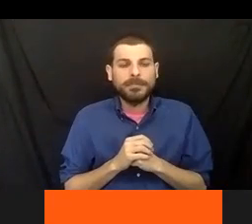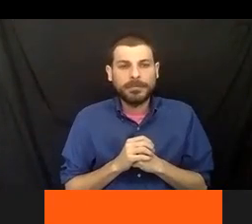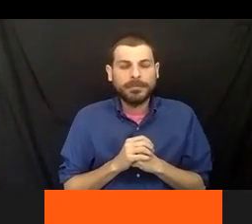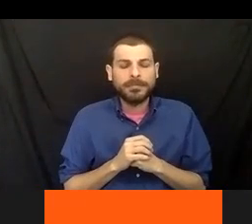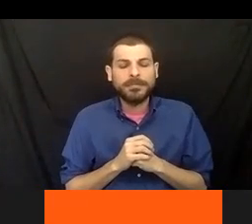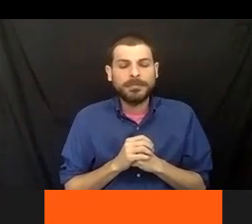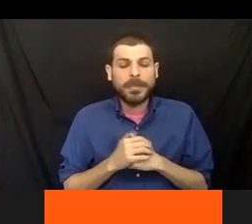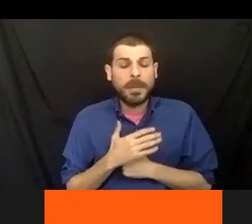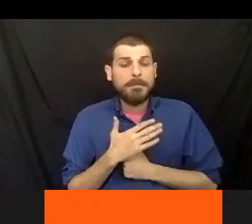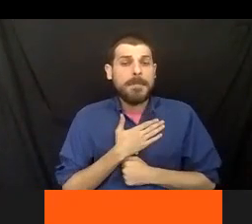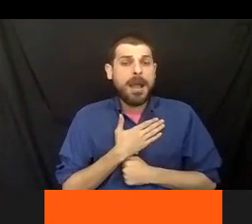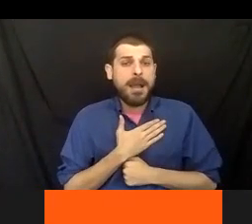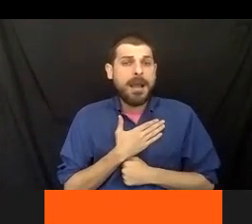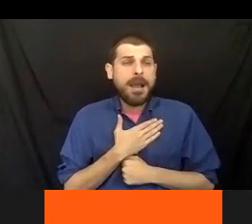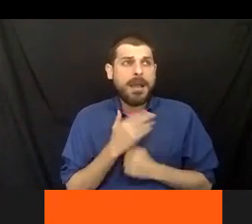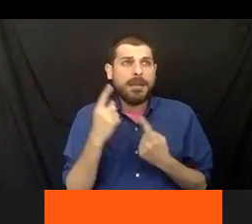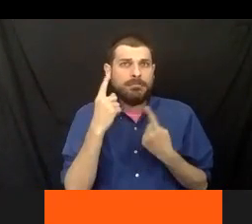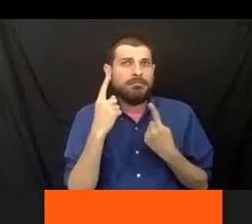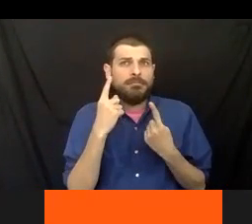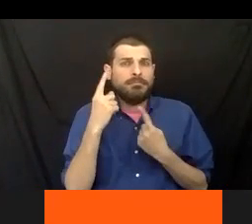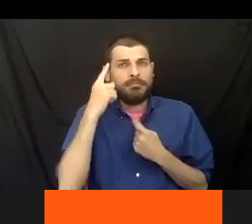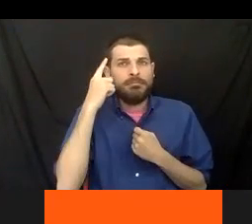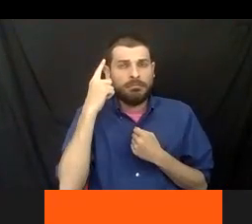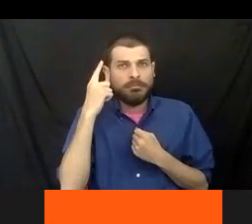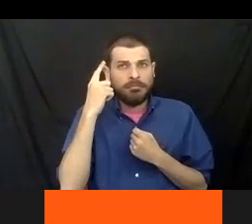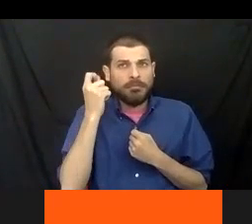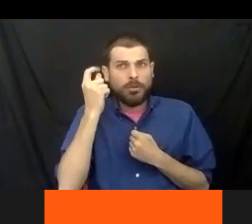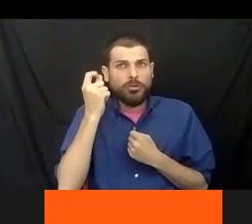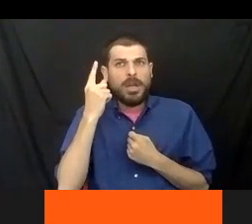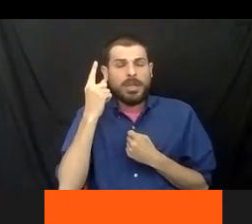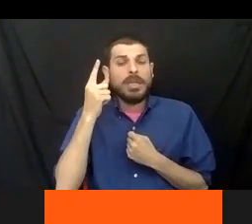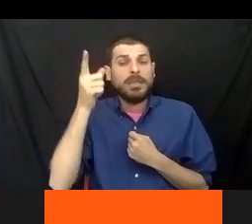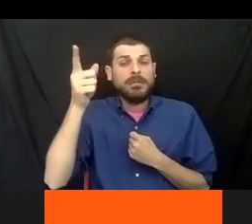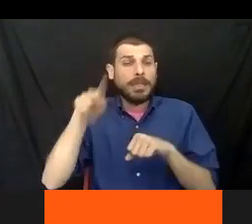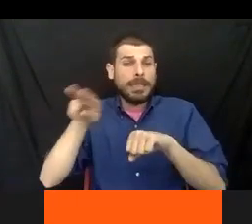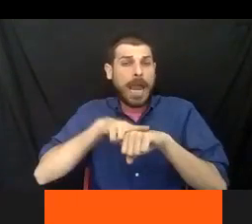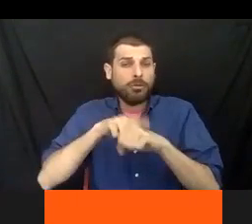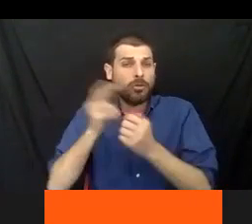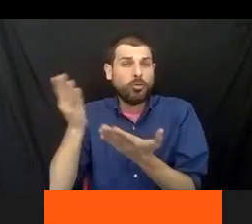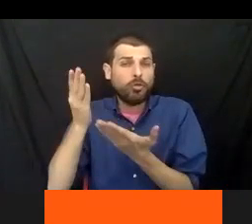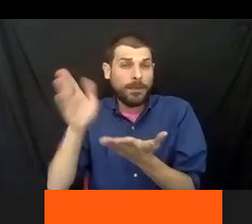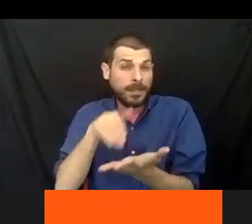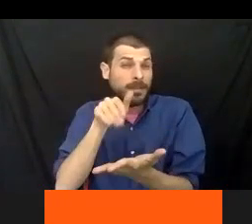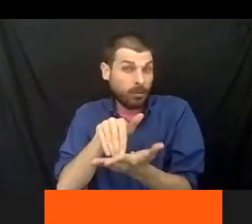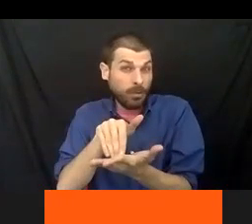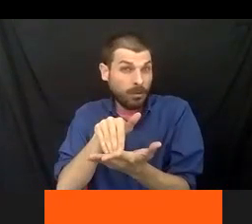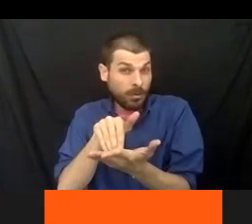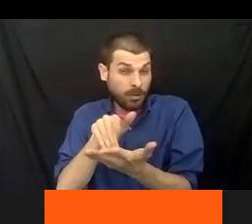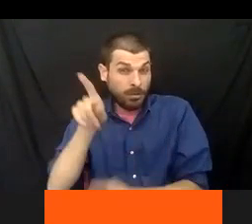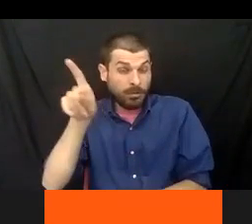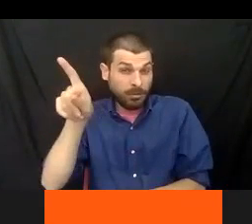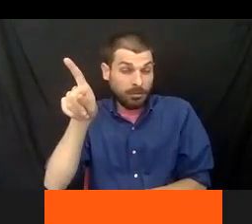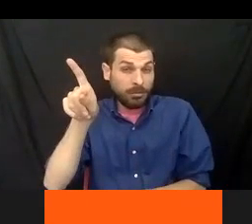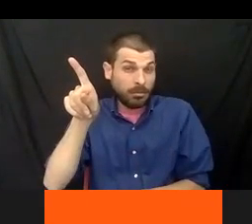My understanding is that the National Servicing Center, like a lot of things, is not